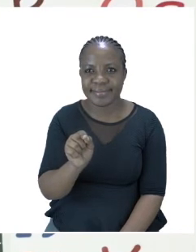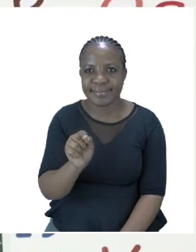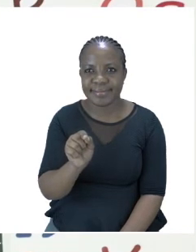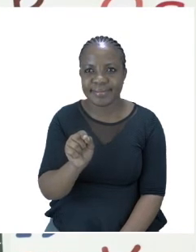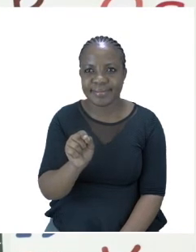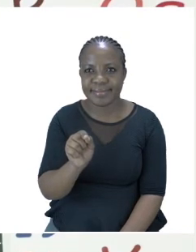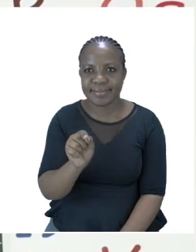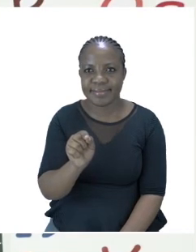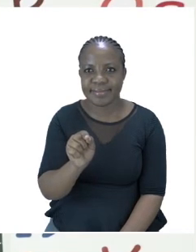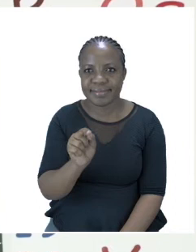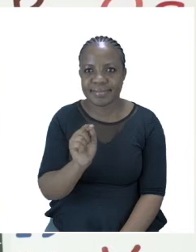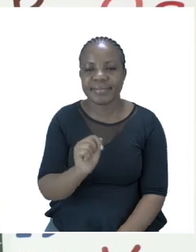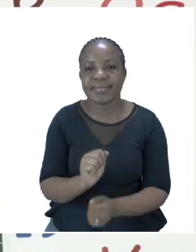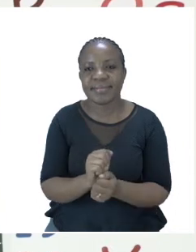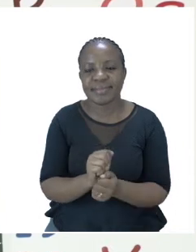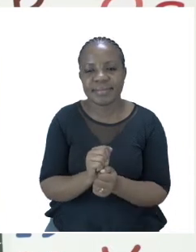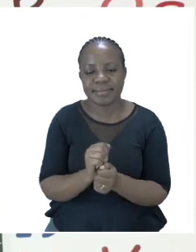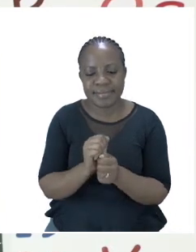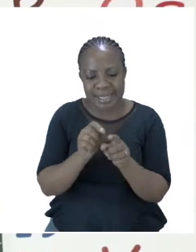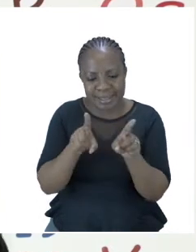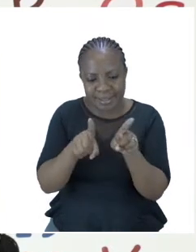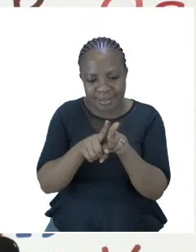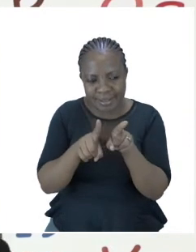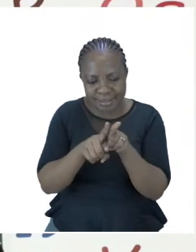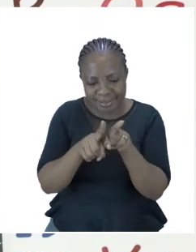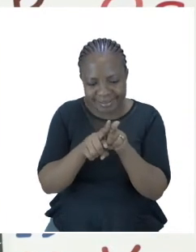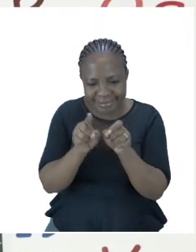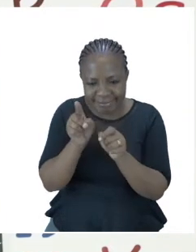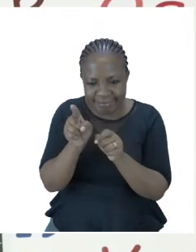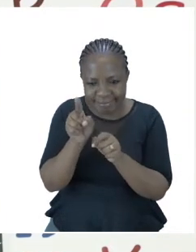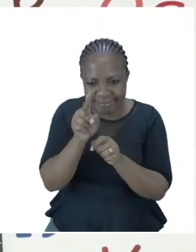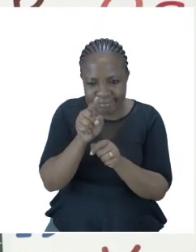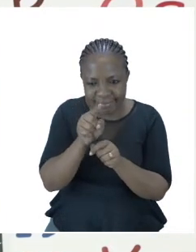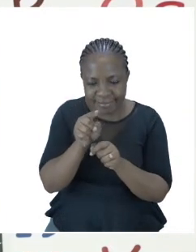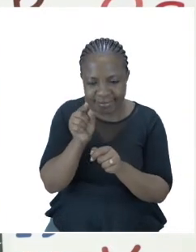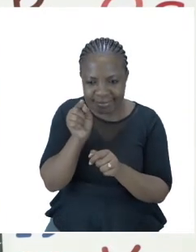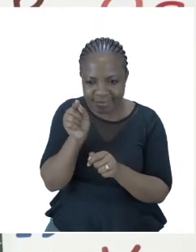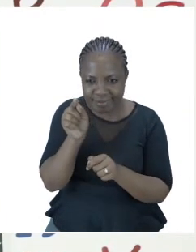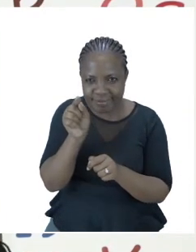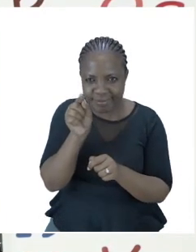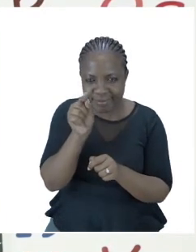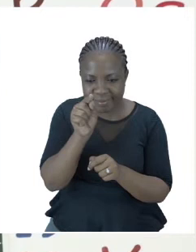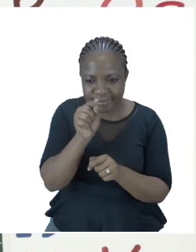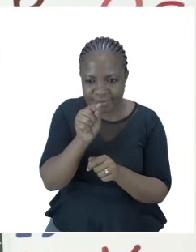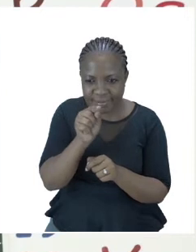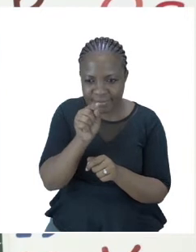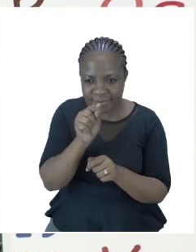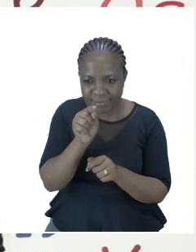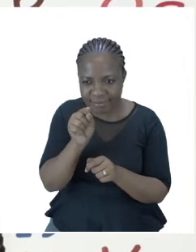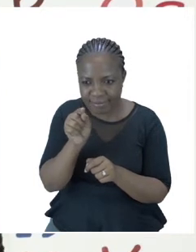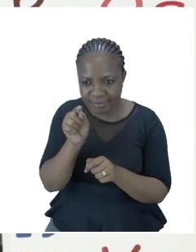your letter E is also touching from its head right down to its neck